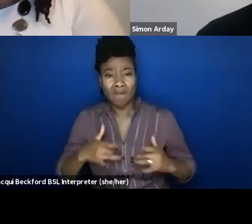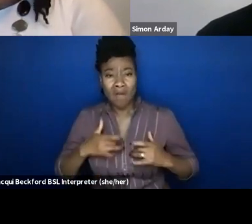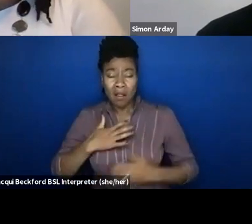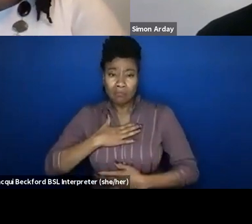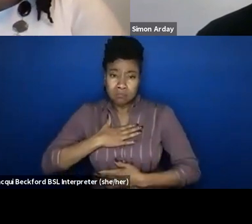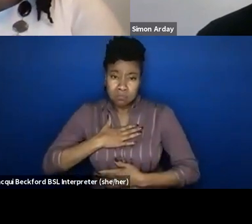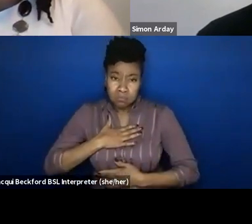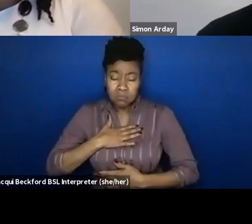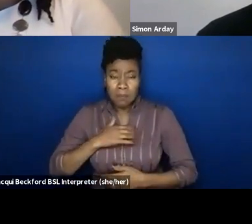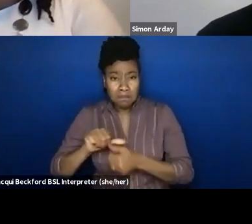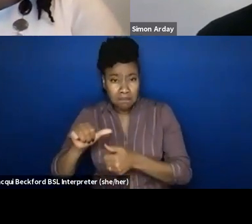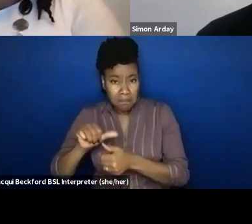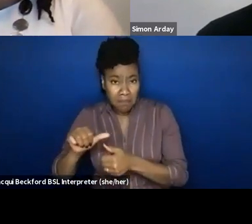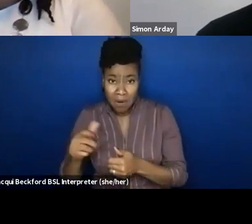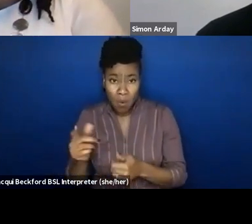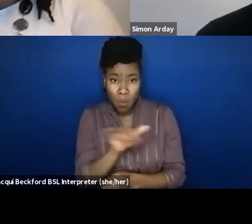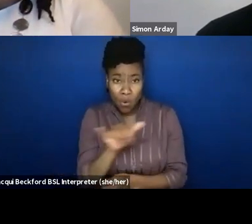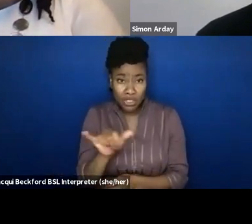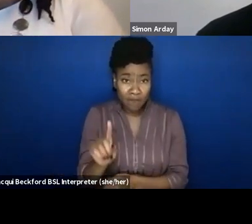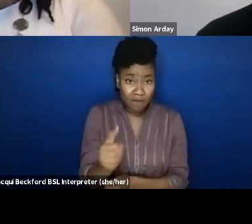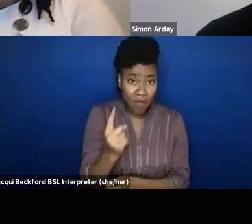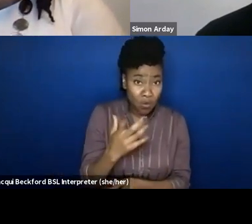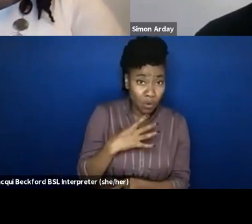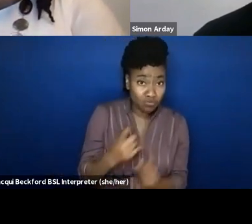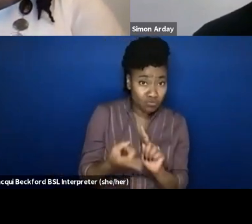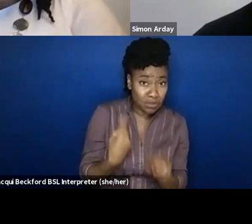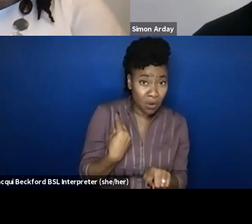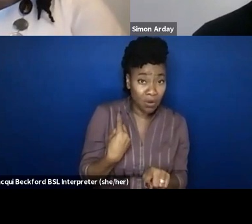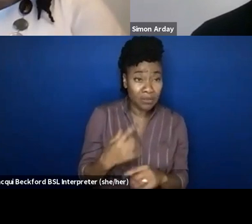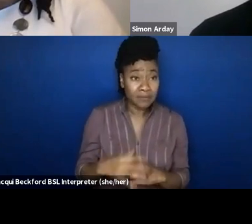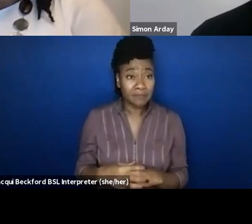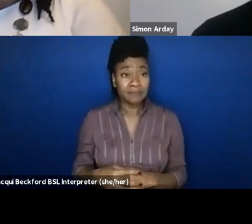I mean, I can't say, you know,